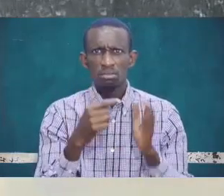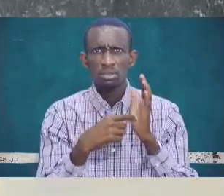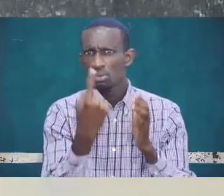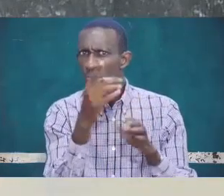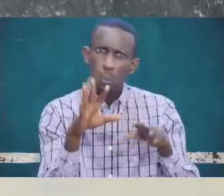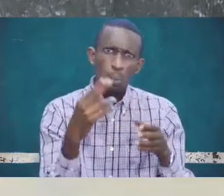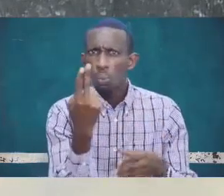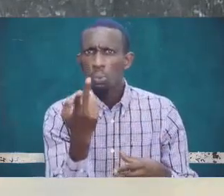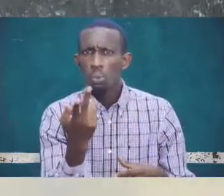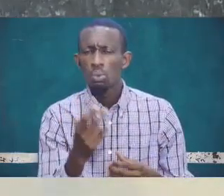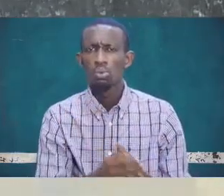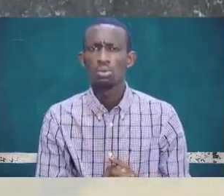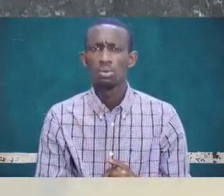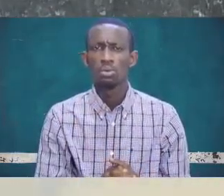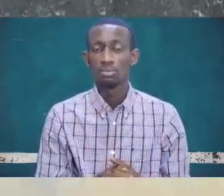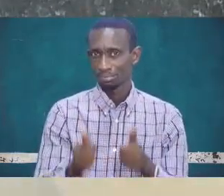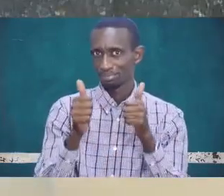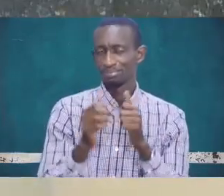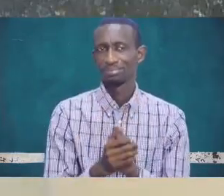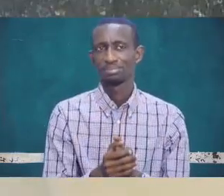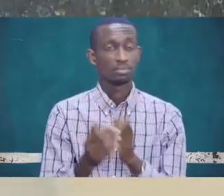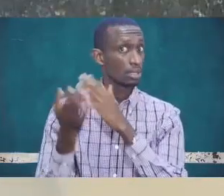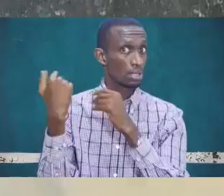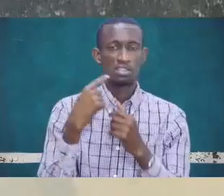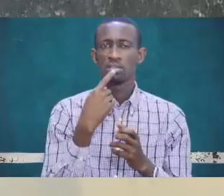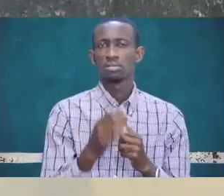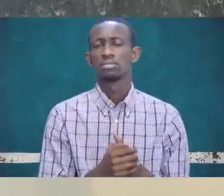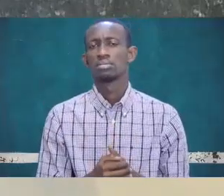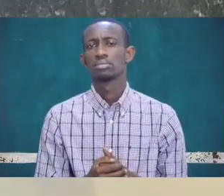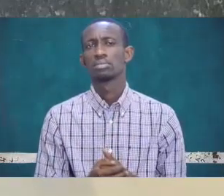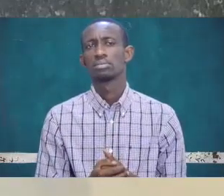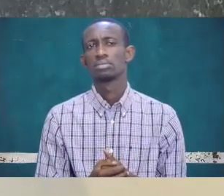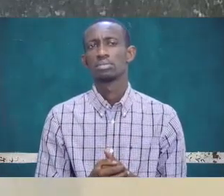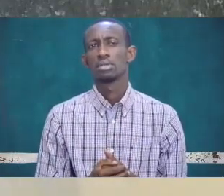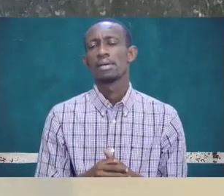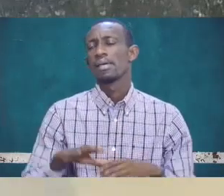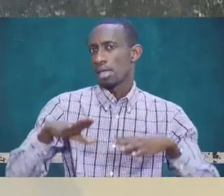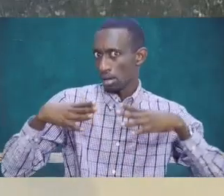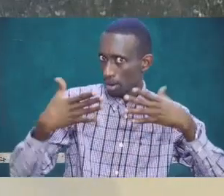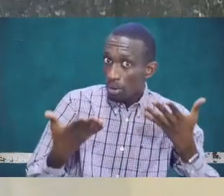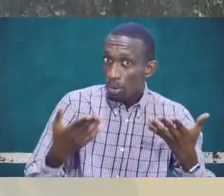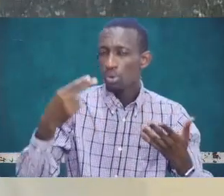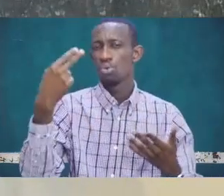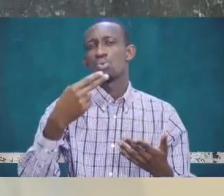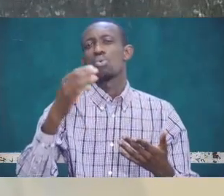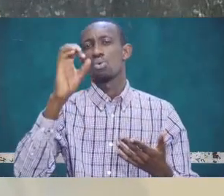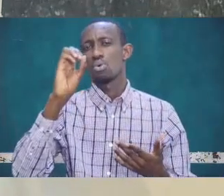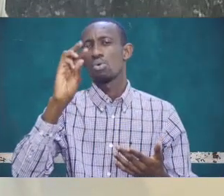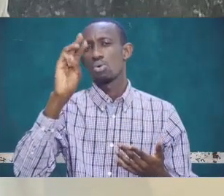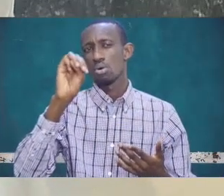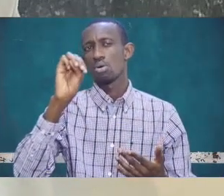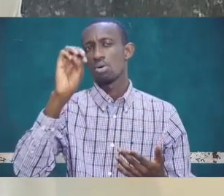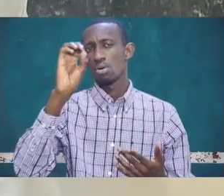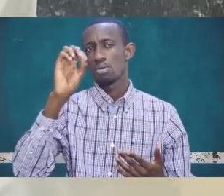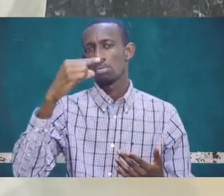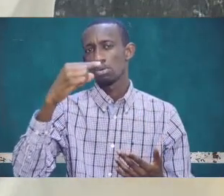two? Good. So we said that they are either homogeneous,